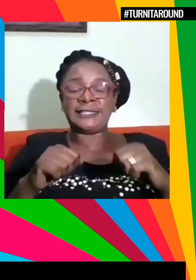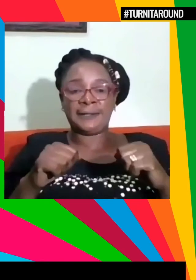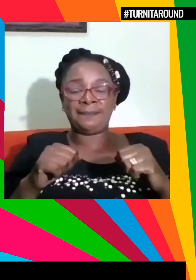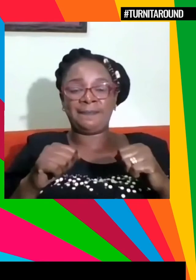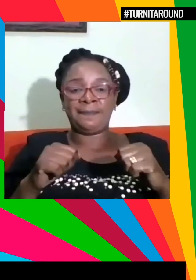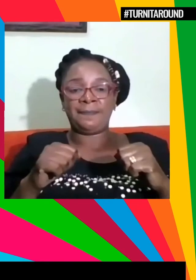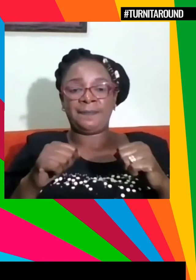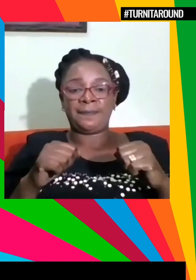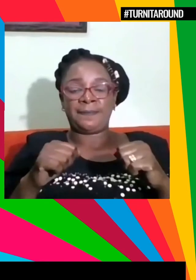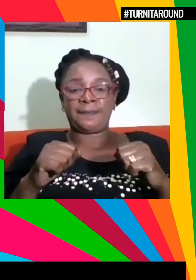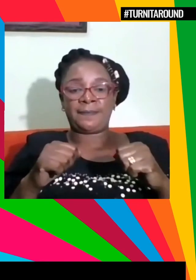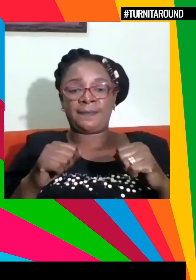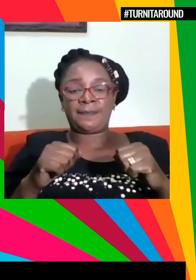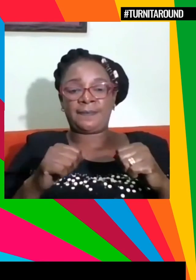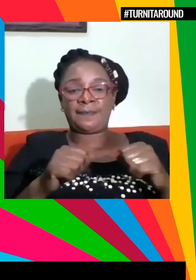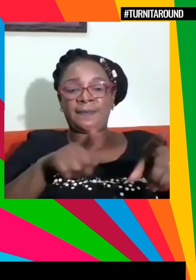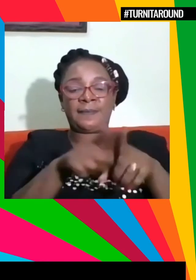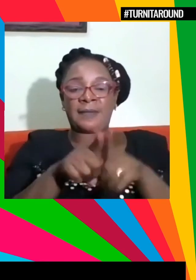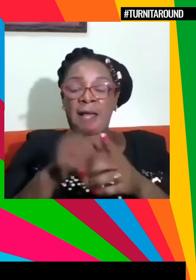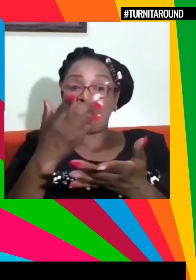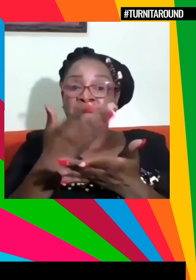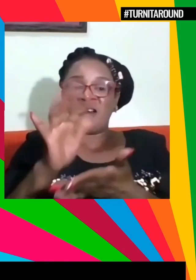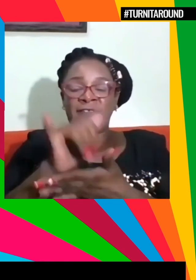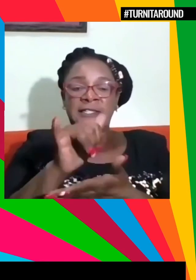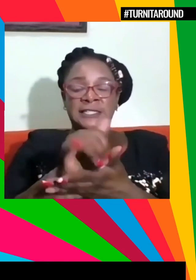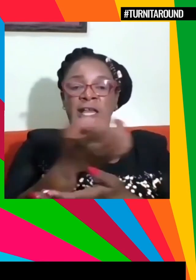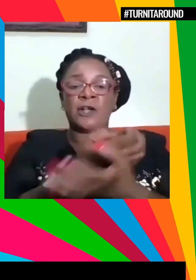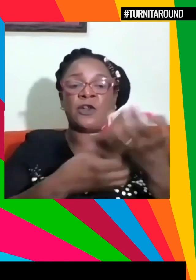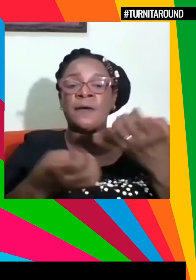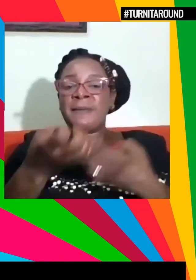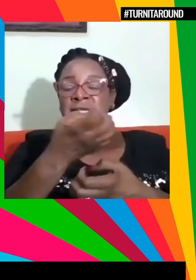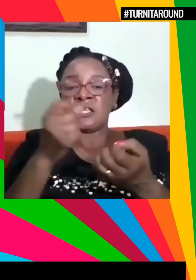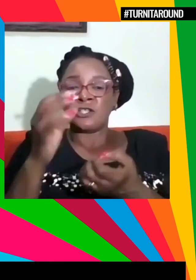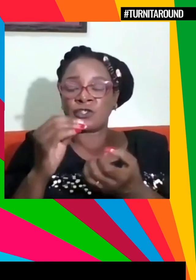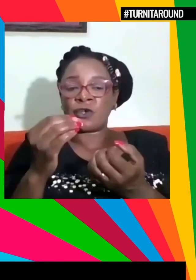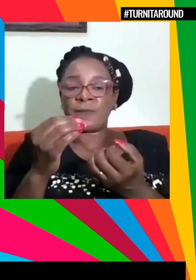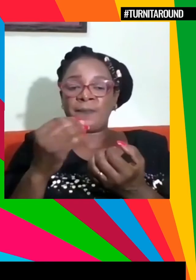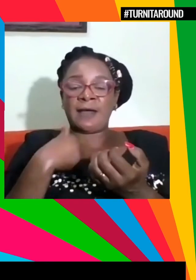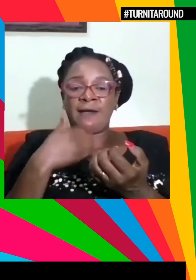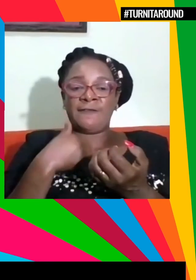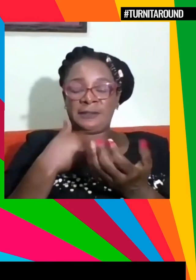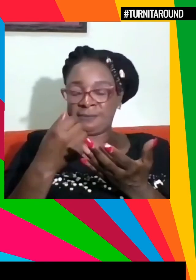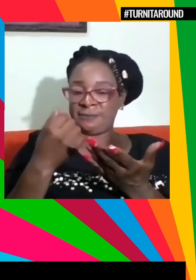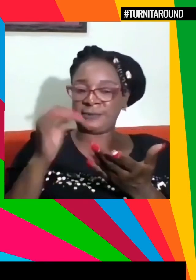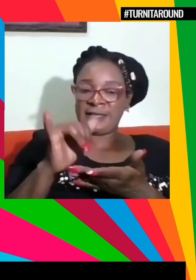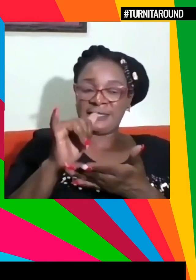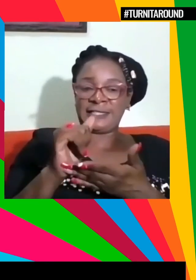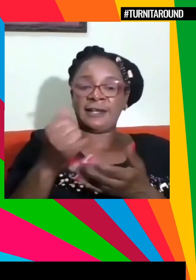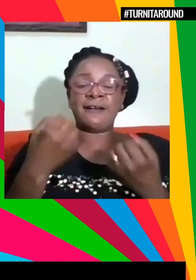and that part of it is about the economics. And so driving, sending the right message and driving that